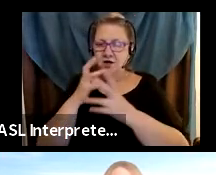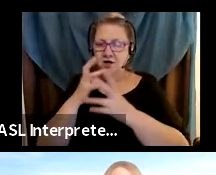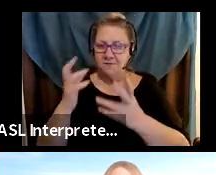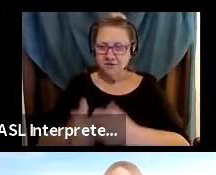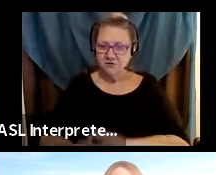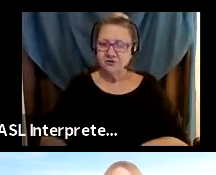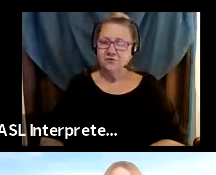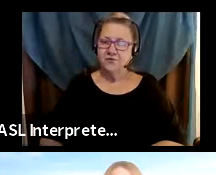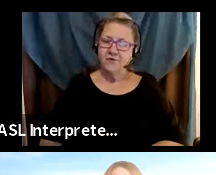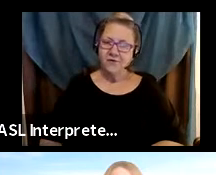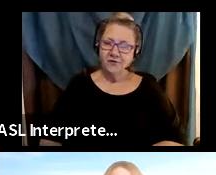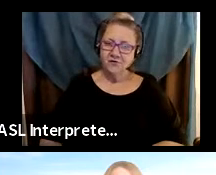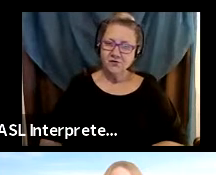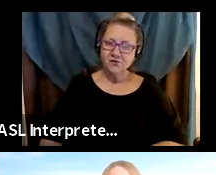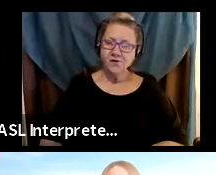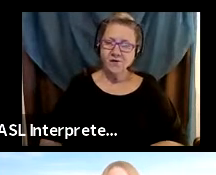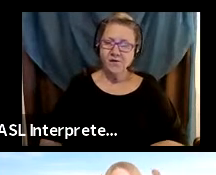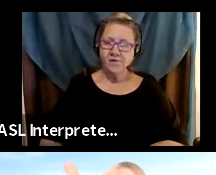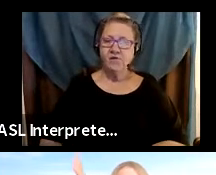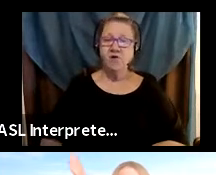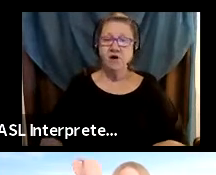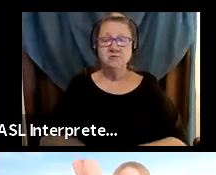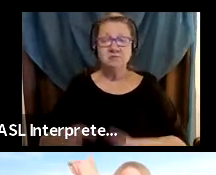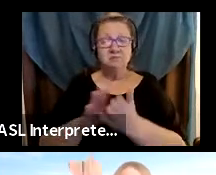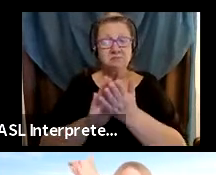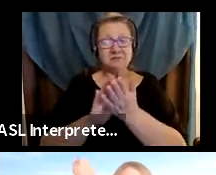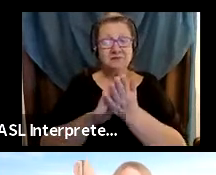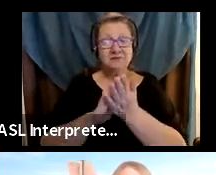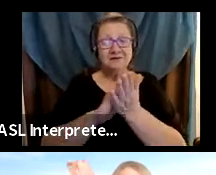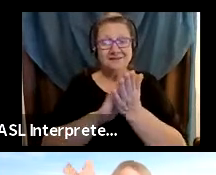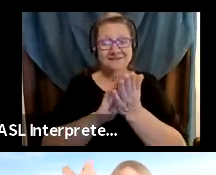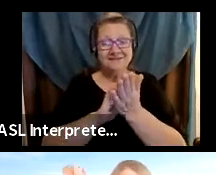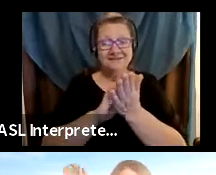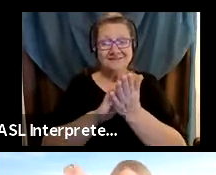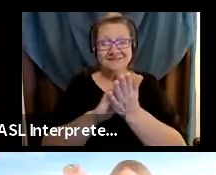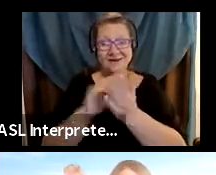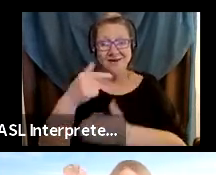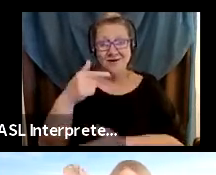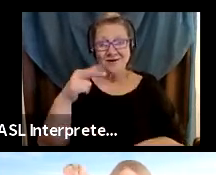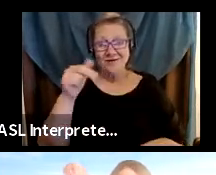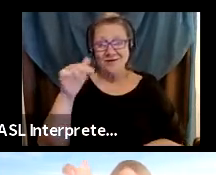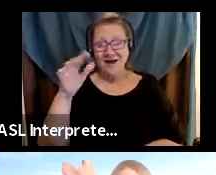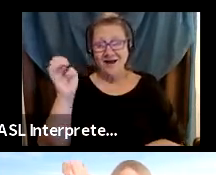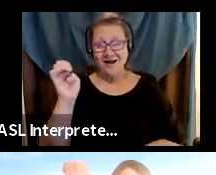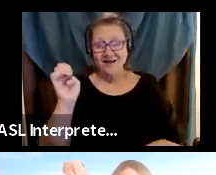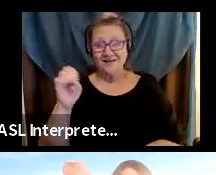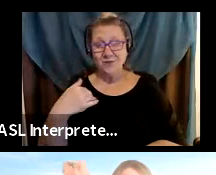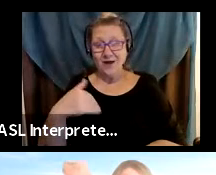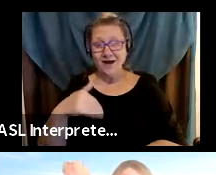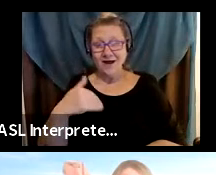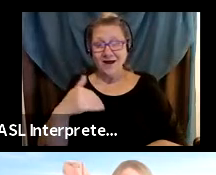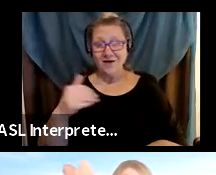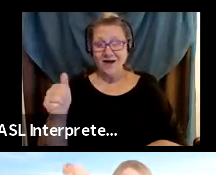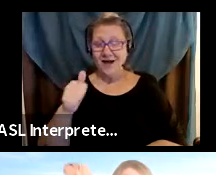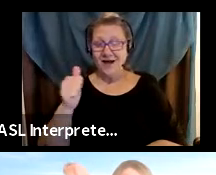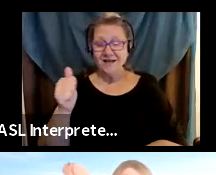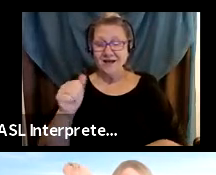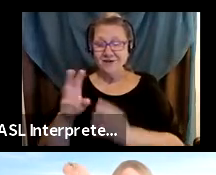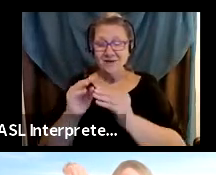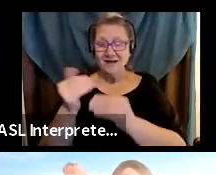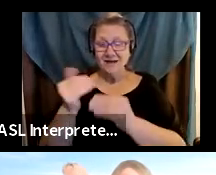Okay, maybe we could have a round of applause for Grace and her stamina, because she has another meeting with all of us tonight for the Western